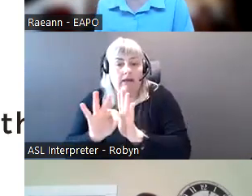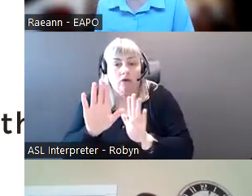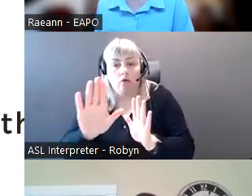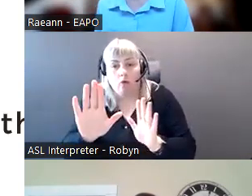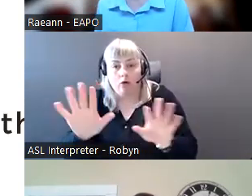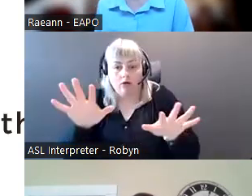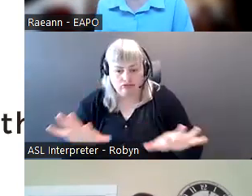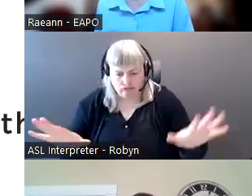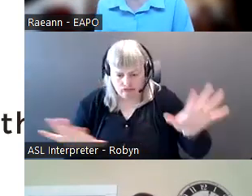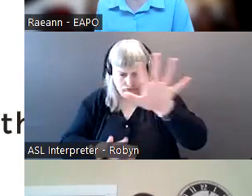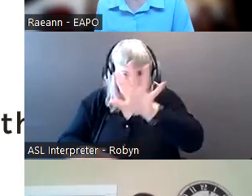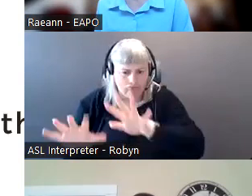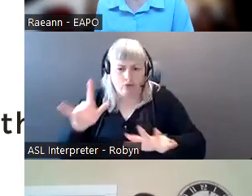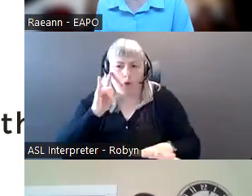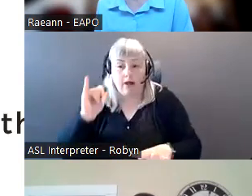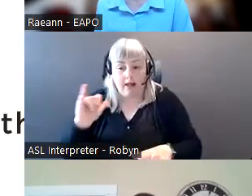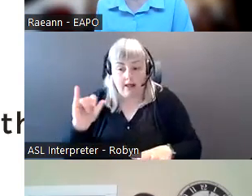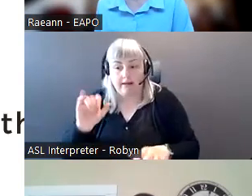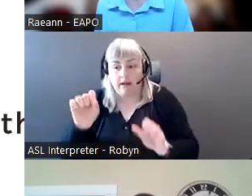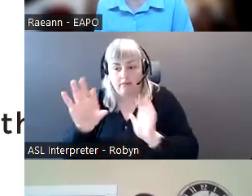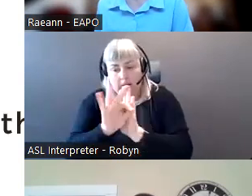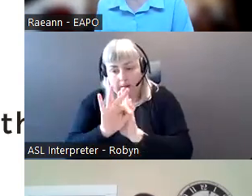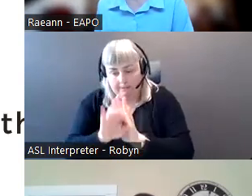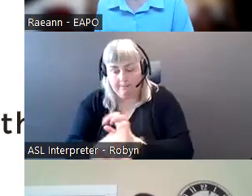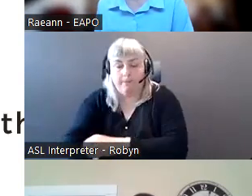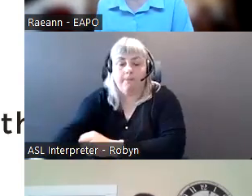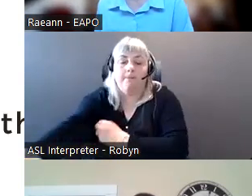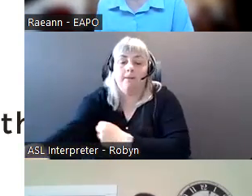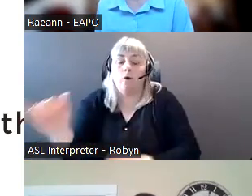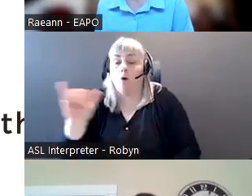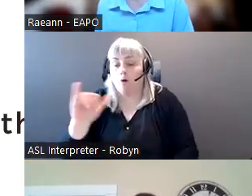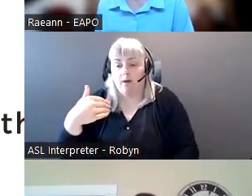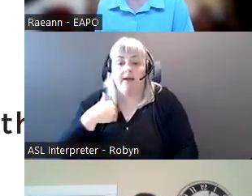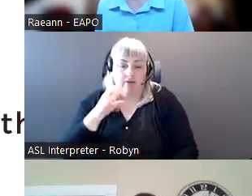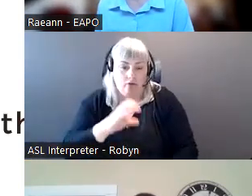screen. And as I mentioned, we also have closed captioning enabled.